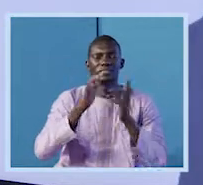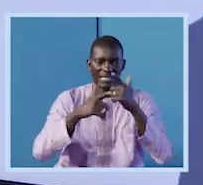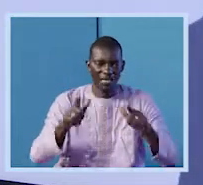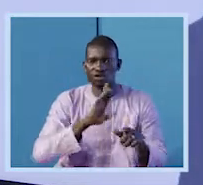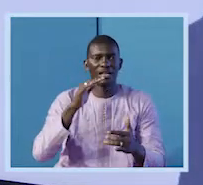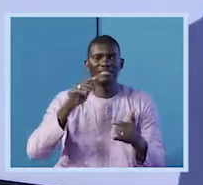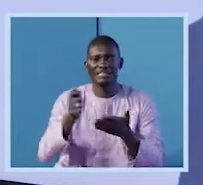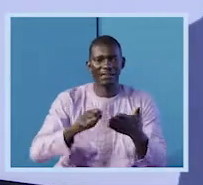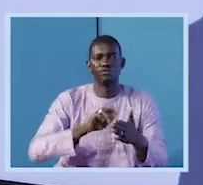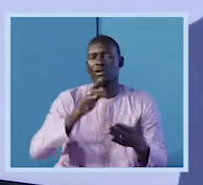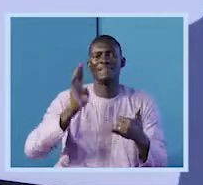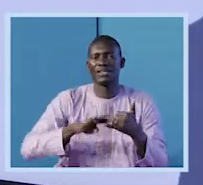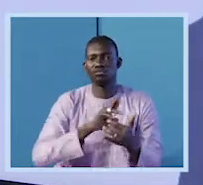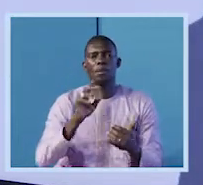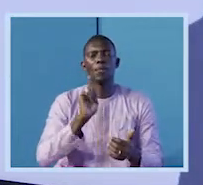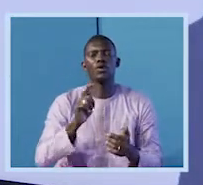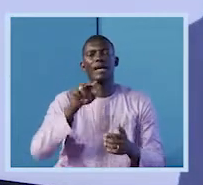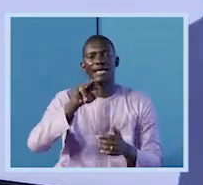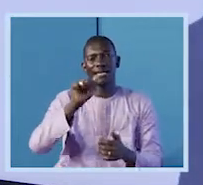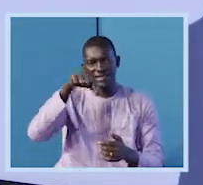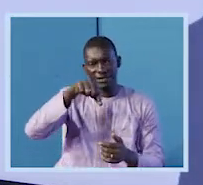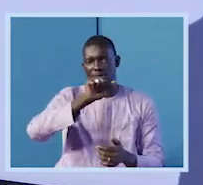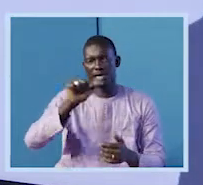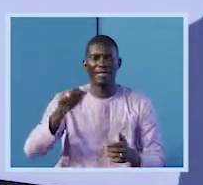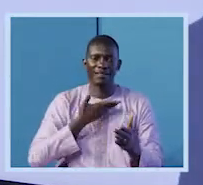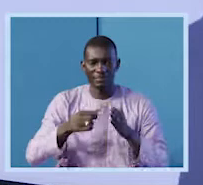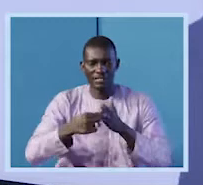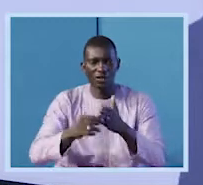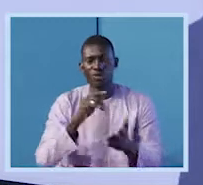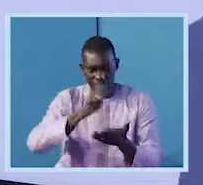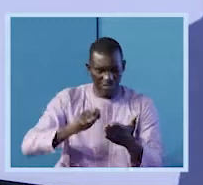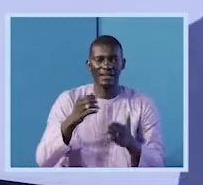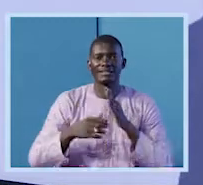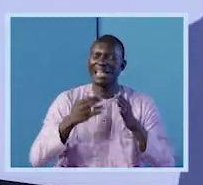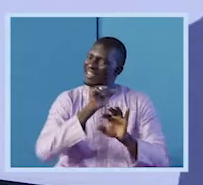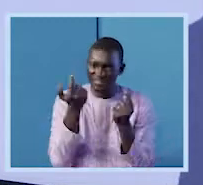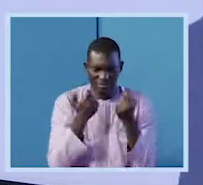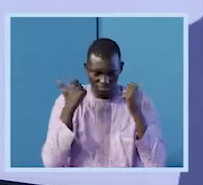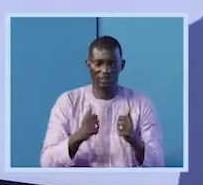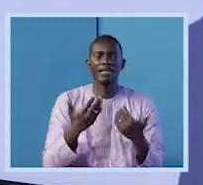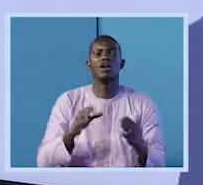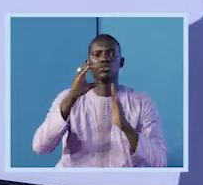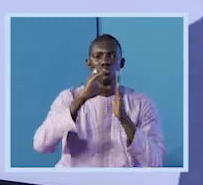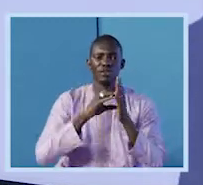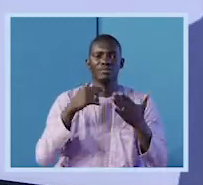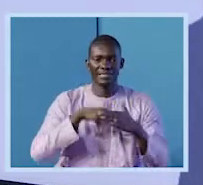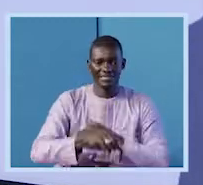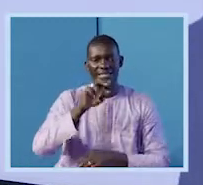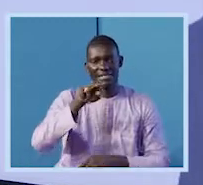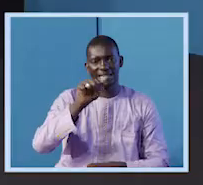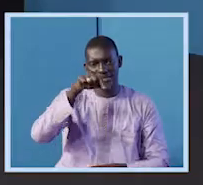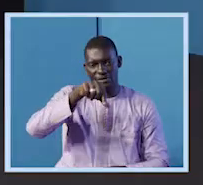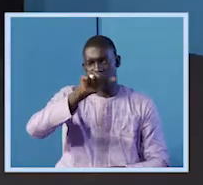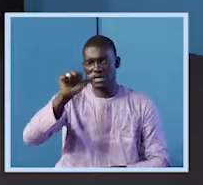yet finalized. So, but NACA is taking the lead. We've drafted everything. And now the curriculum is with. Which means if that